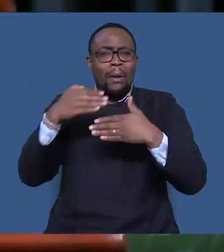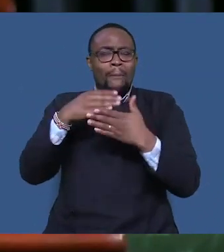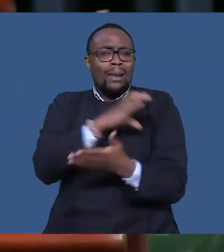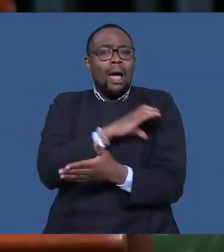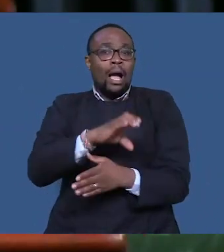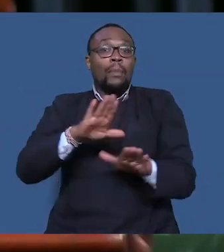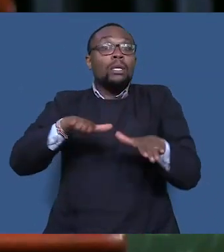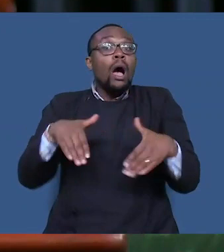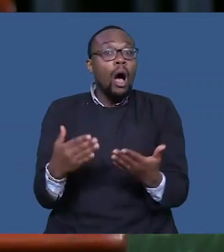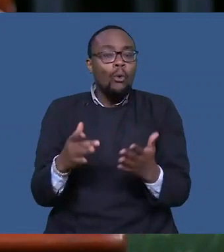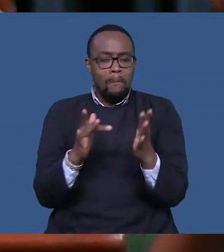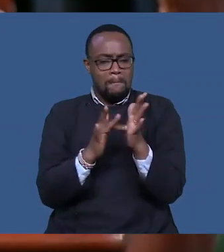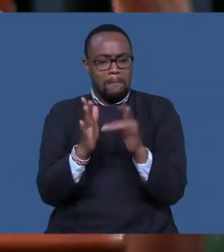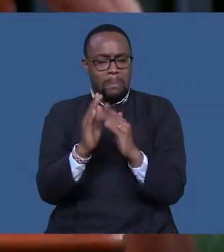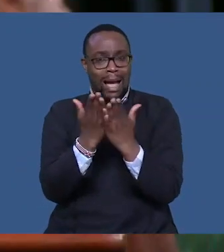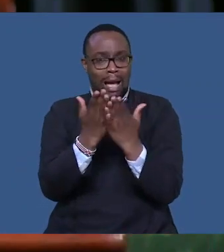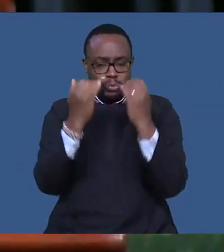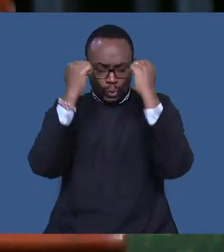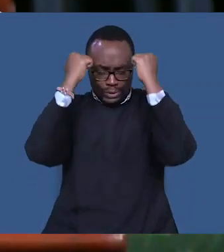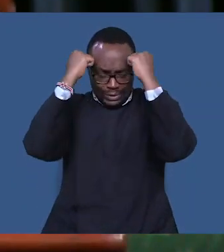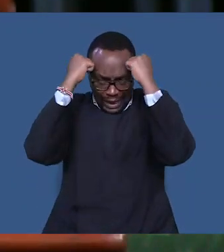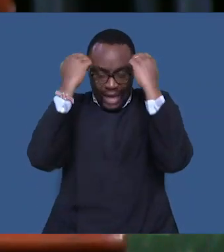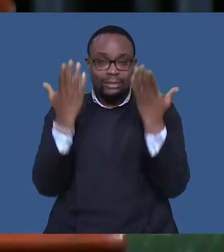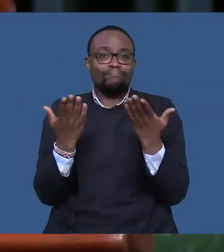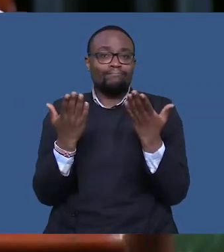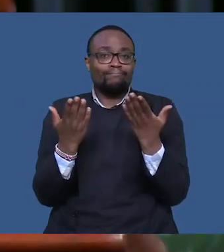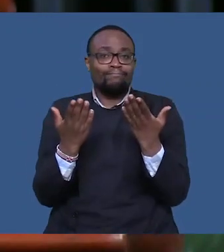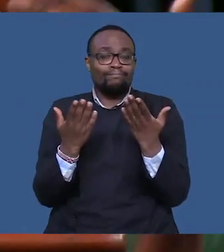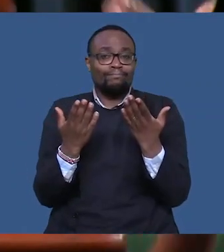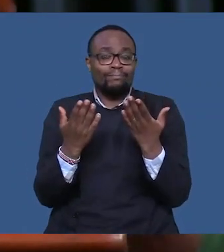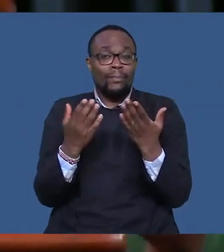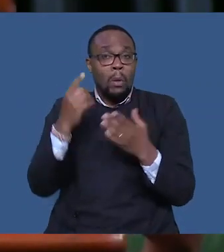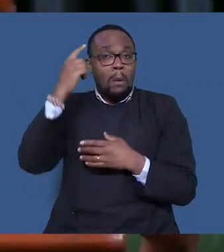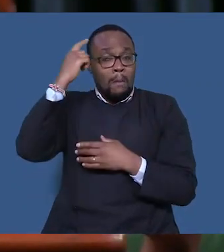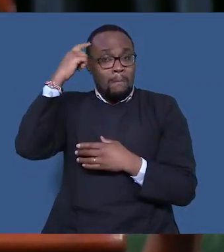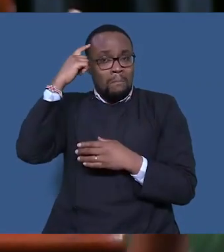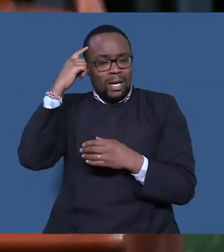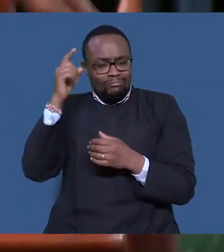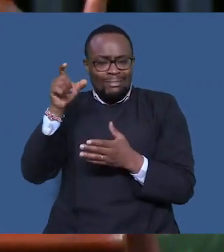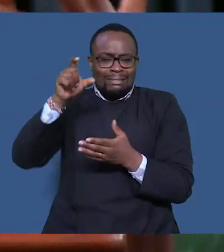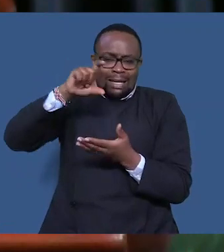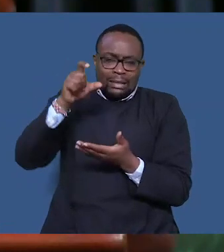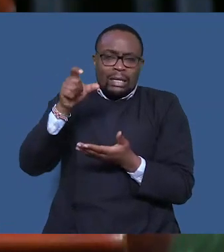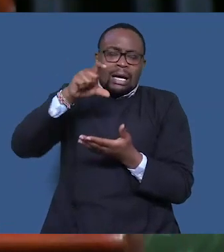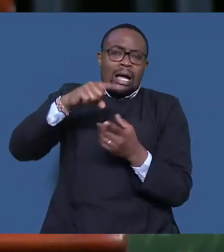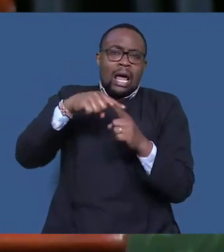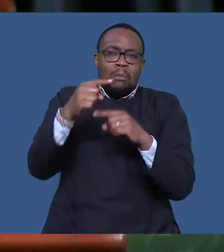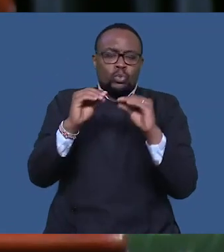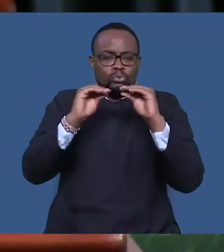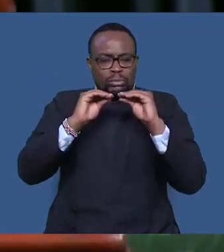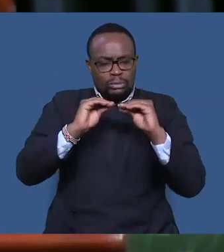studying the Word of God, build your capacity by filling your mind with the resourceful teachings